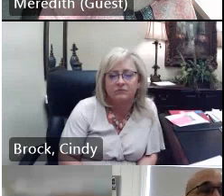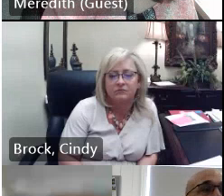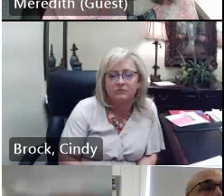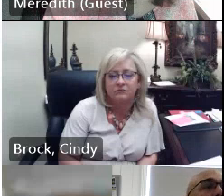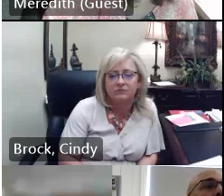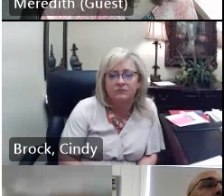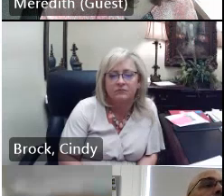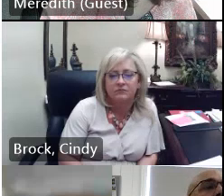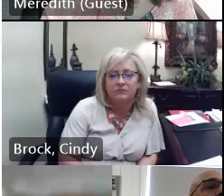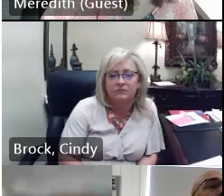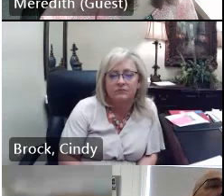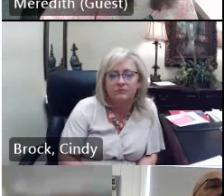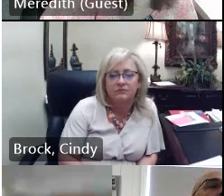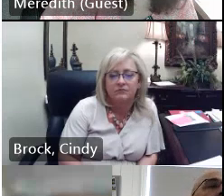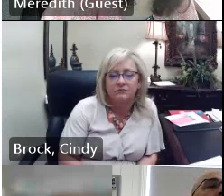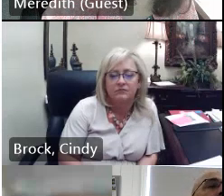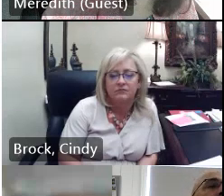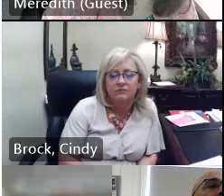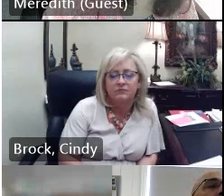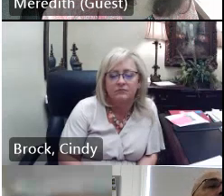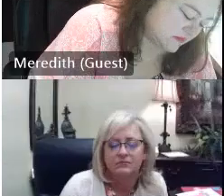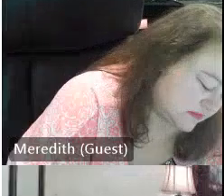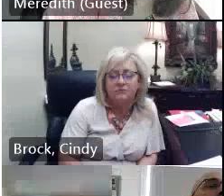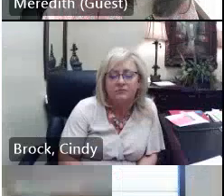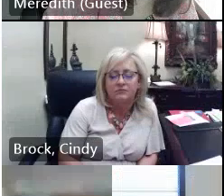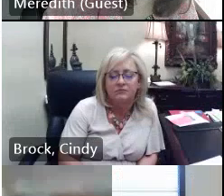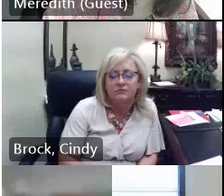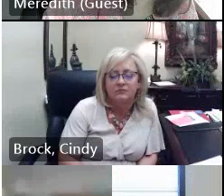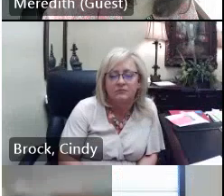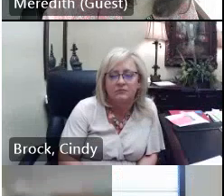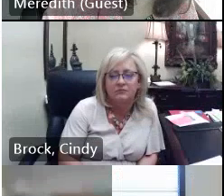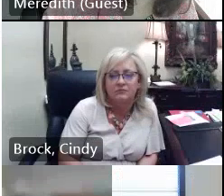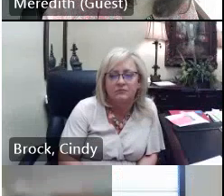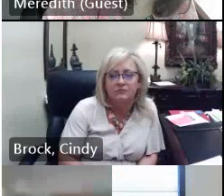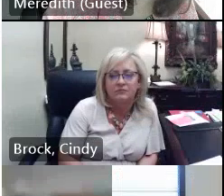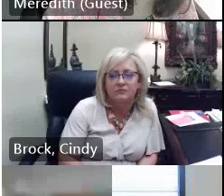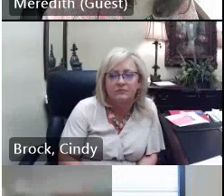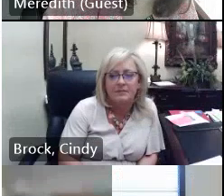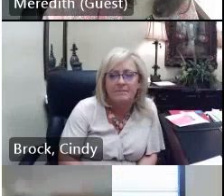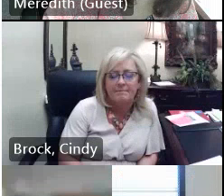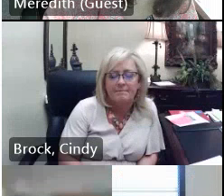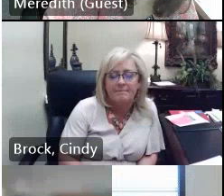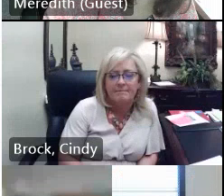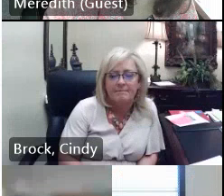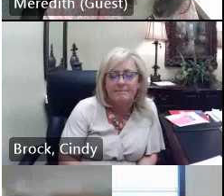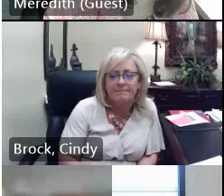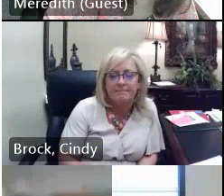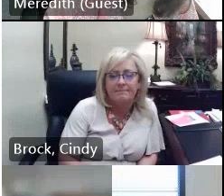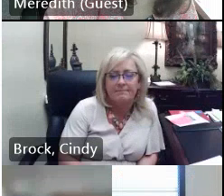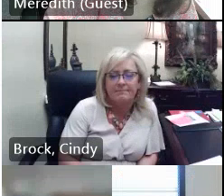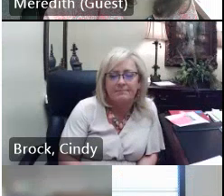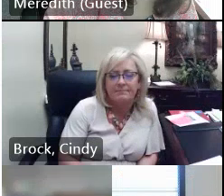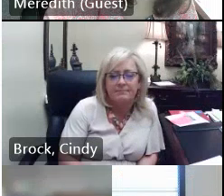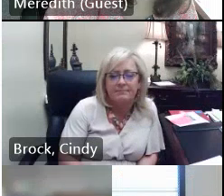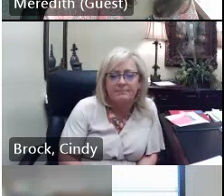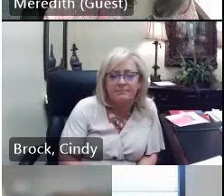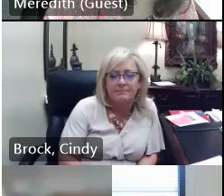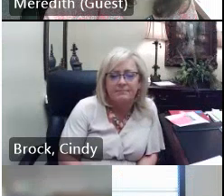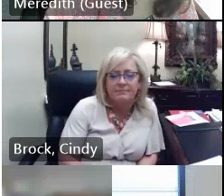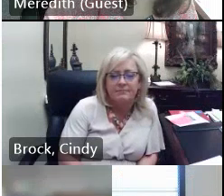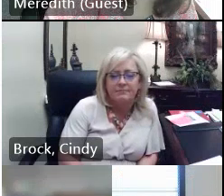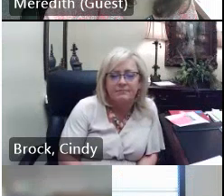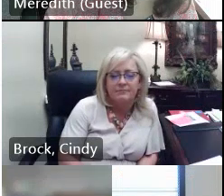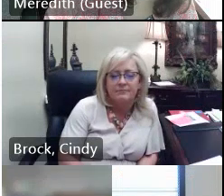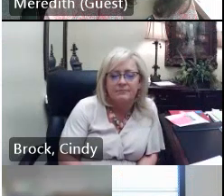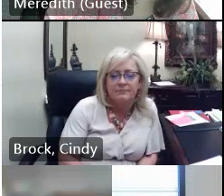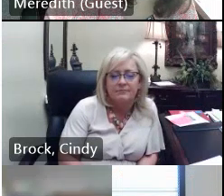interrupt. Nope, that's fine. You are welcome to interrupt anytime. Thanks. And I would say that that's a really great, one of the reasons that this has been